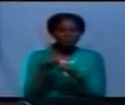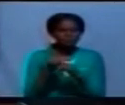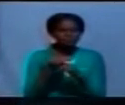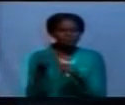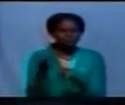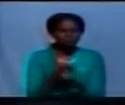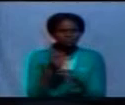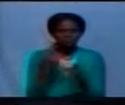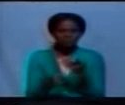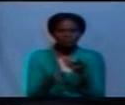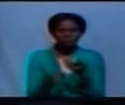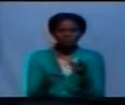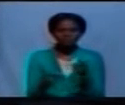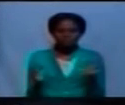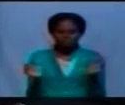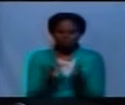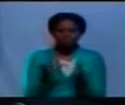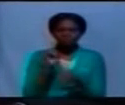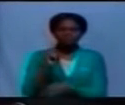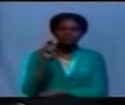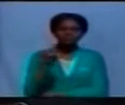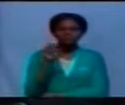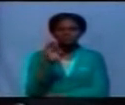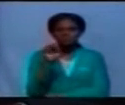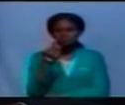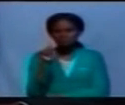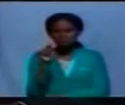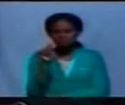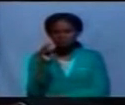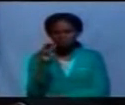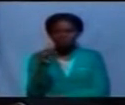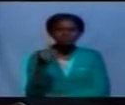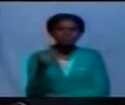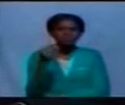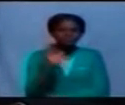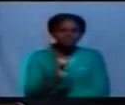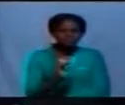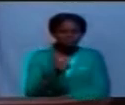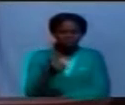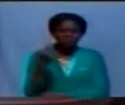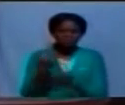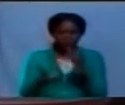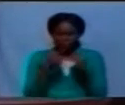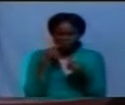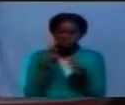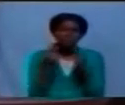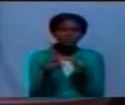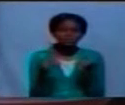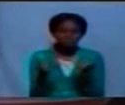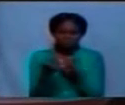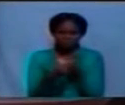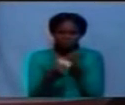seen from the reduction on inflation, because now the target on inflation has come down. So as what should be done, as